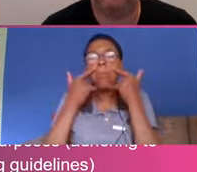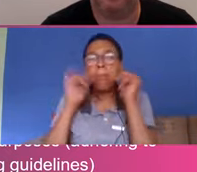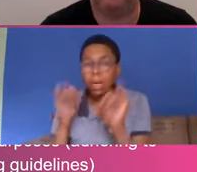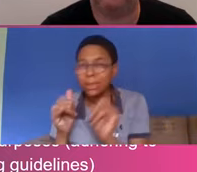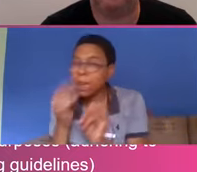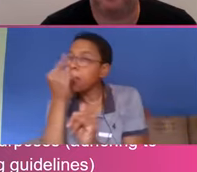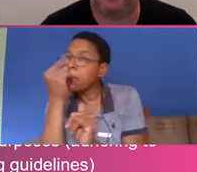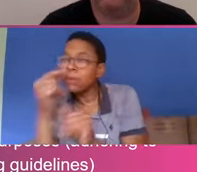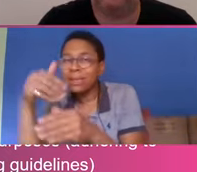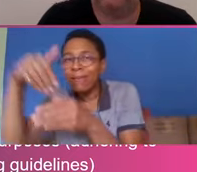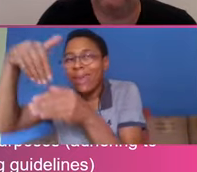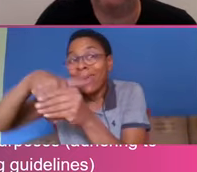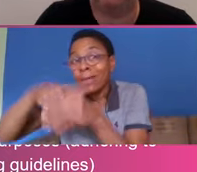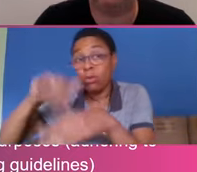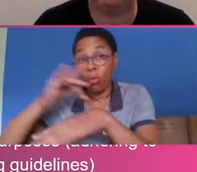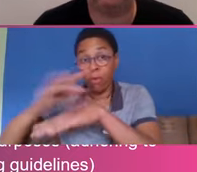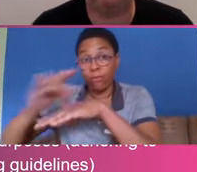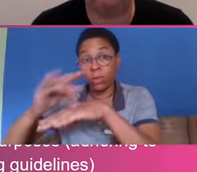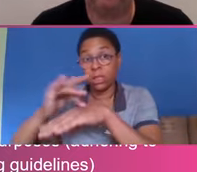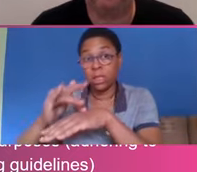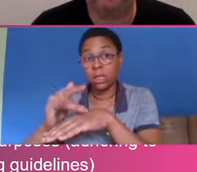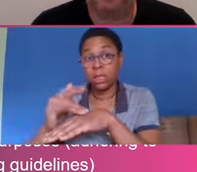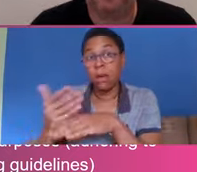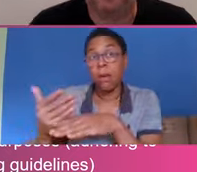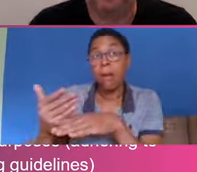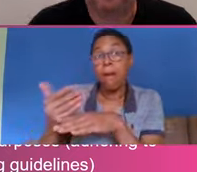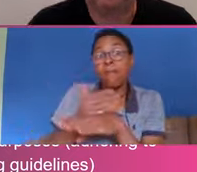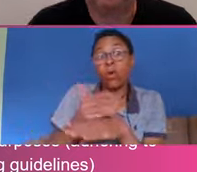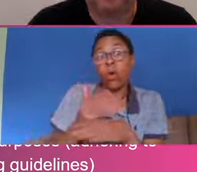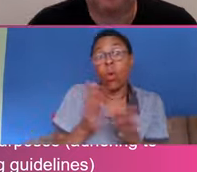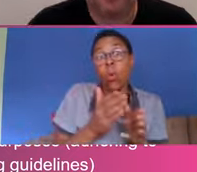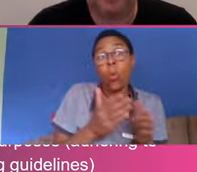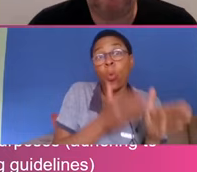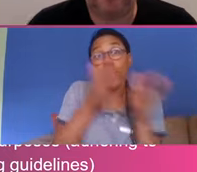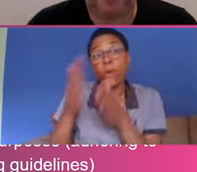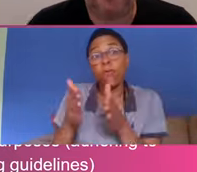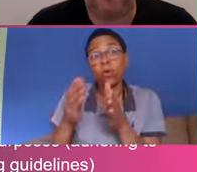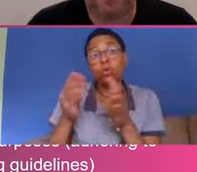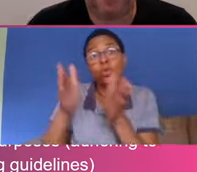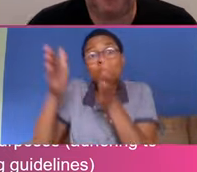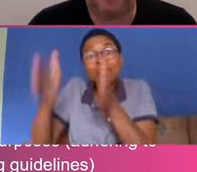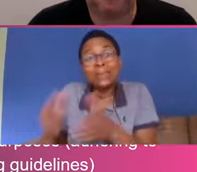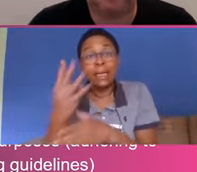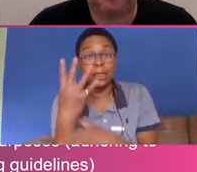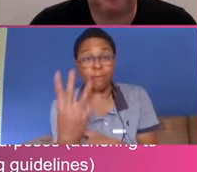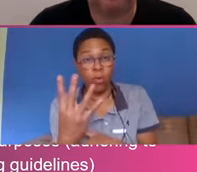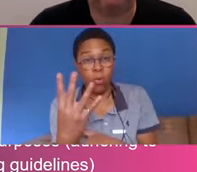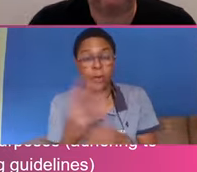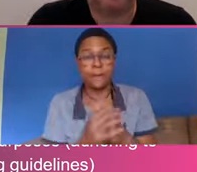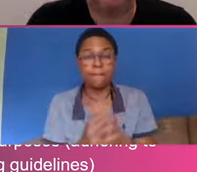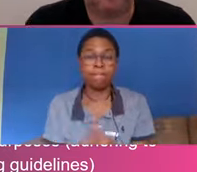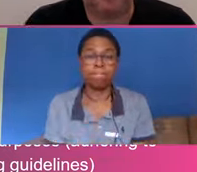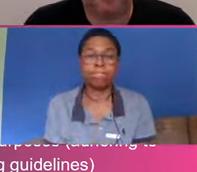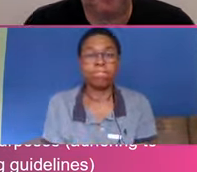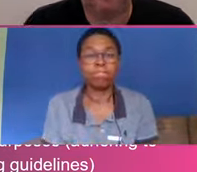over the coming weeks ahead of the move to stage four. Actually, breaking news today.